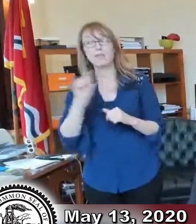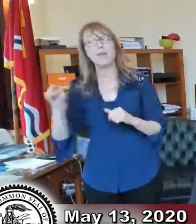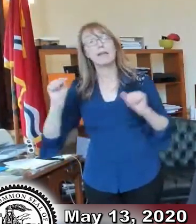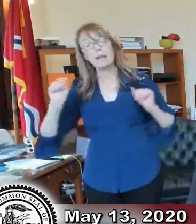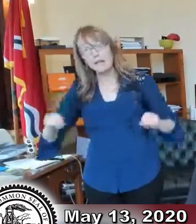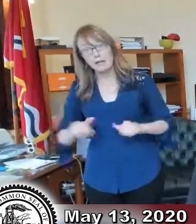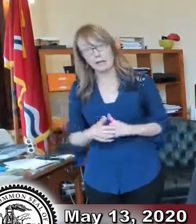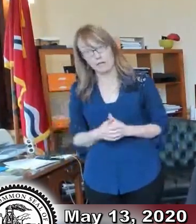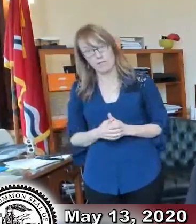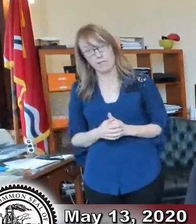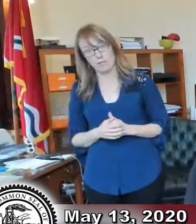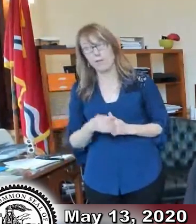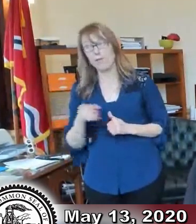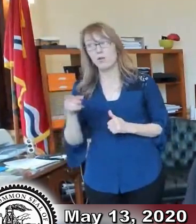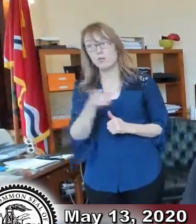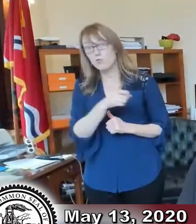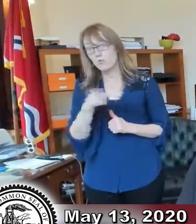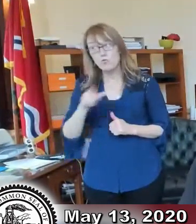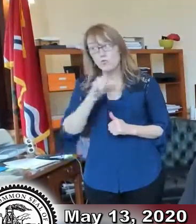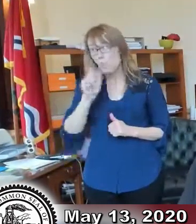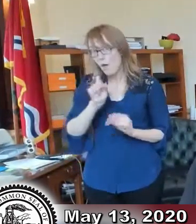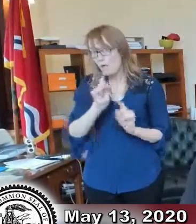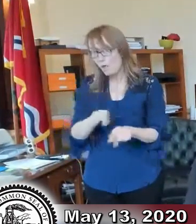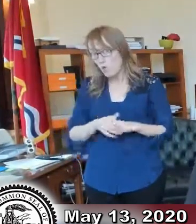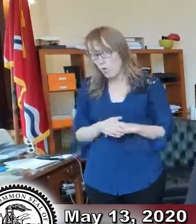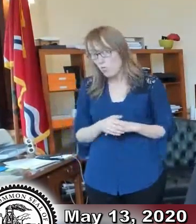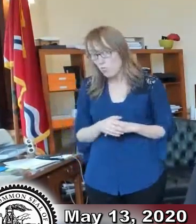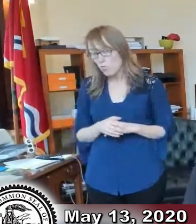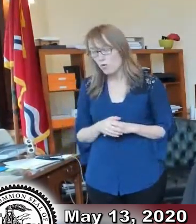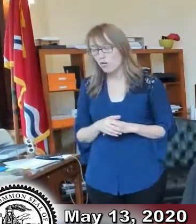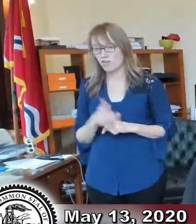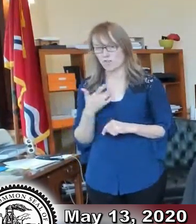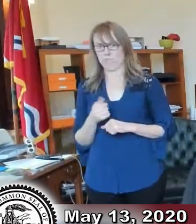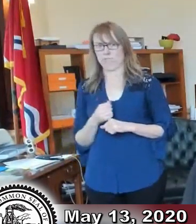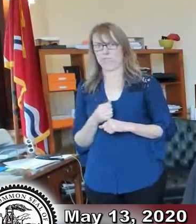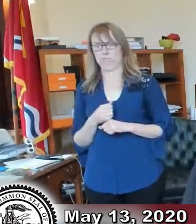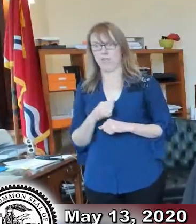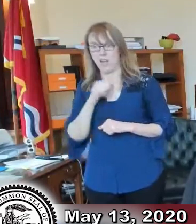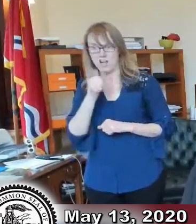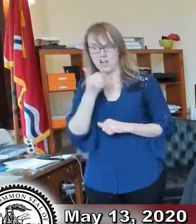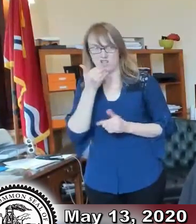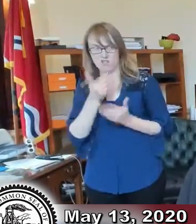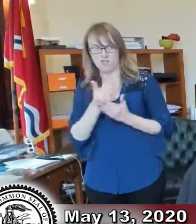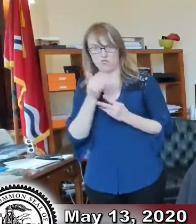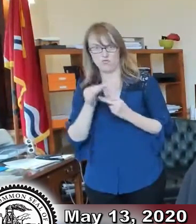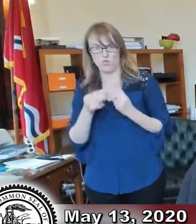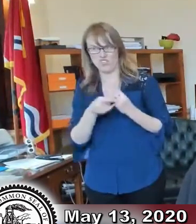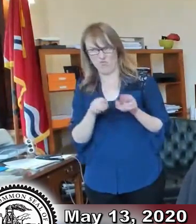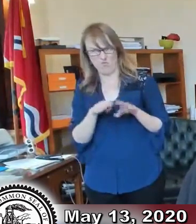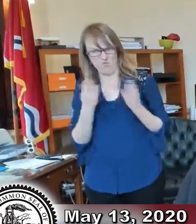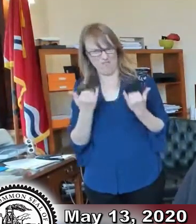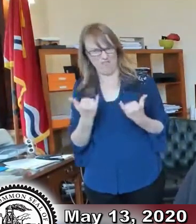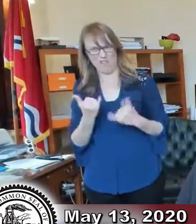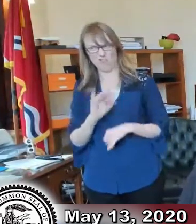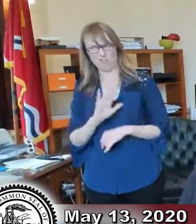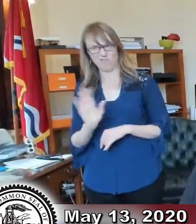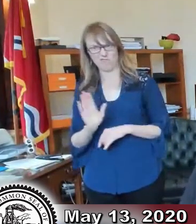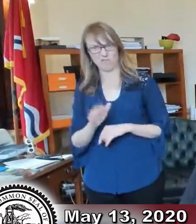don't need to go. If you don't think that's a good decision to reopen, then